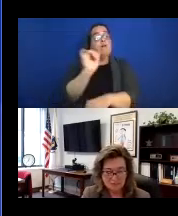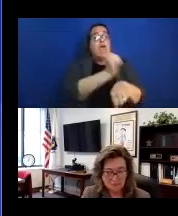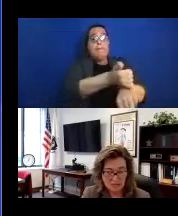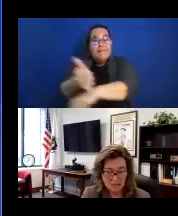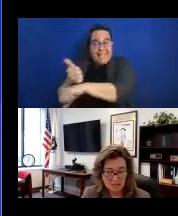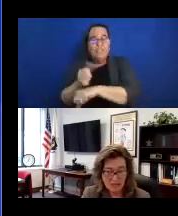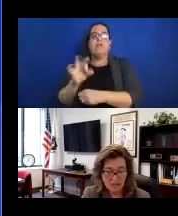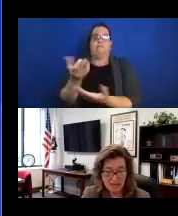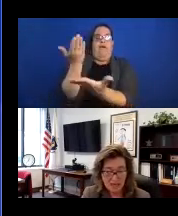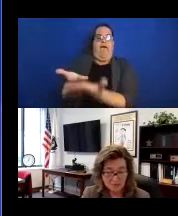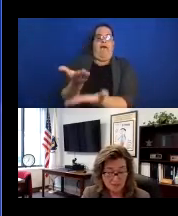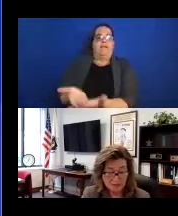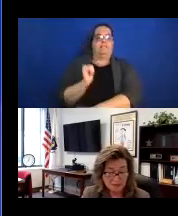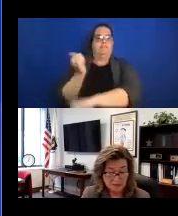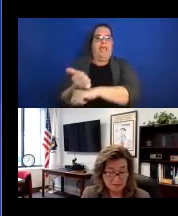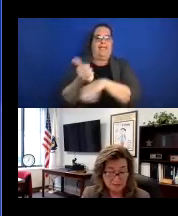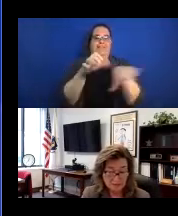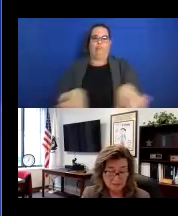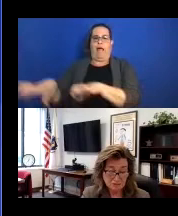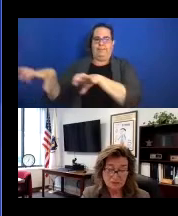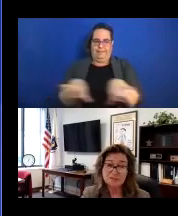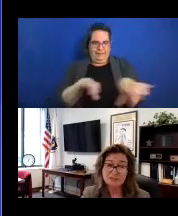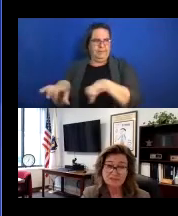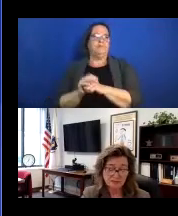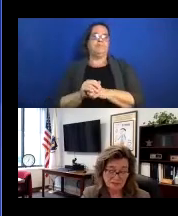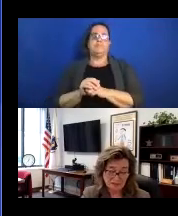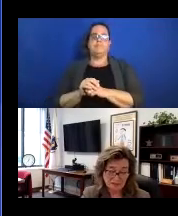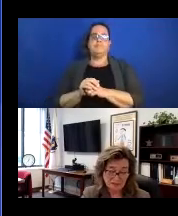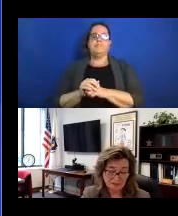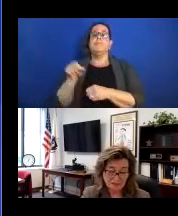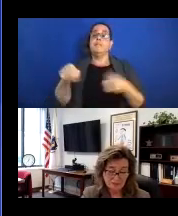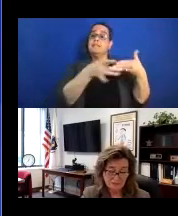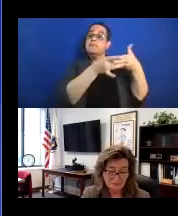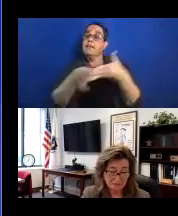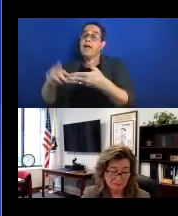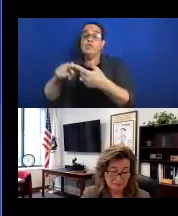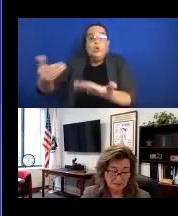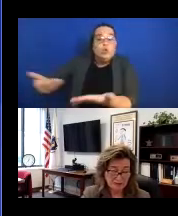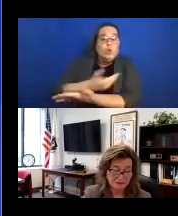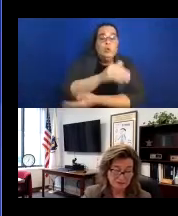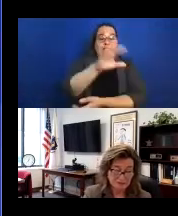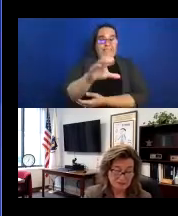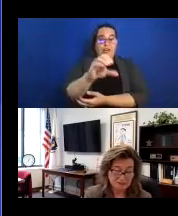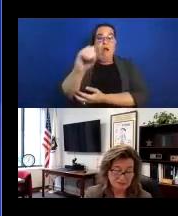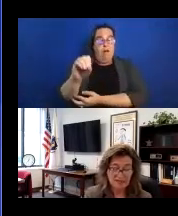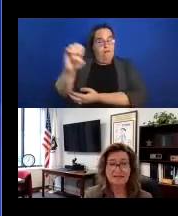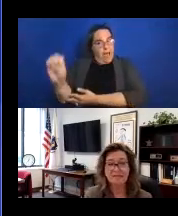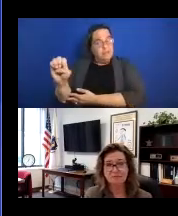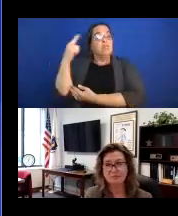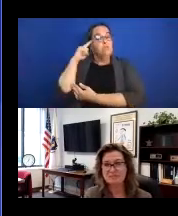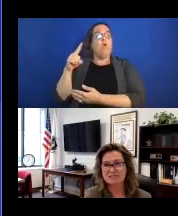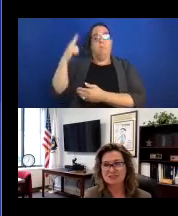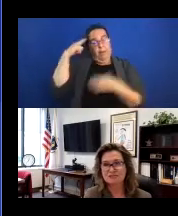practices. And this led to a new Center of Excellence for Public Mental Health Services